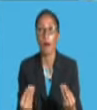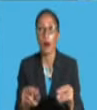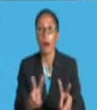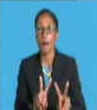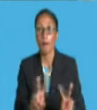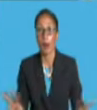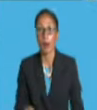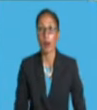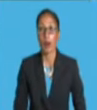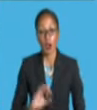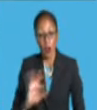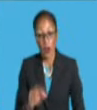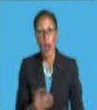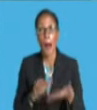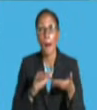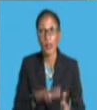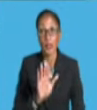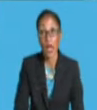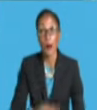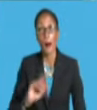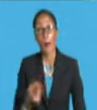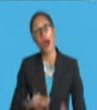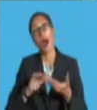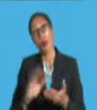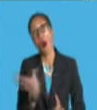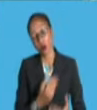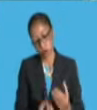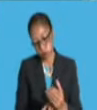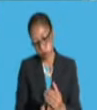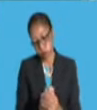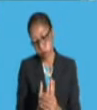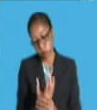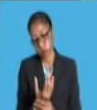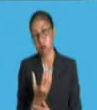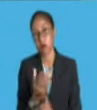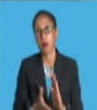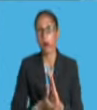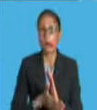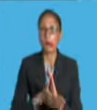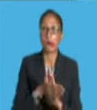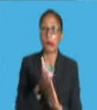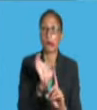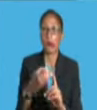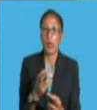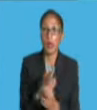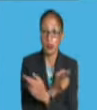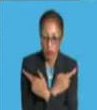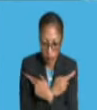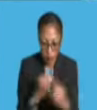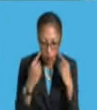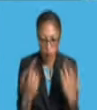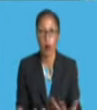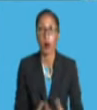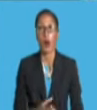not only be helping your child, but also helping for all to build a highly cultured society that has care and respect. I